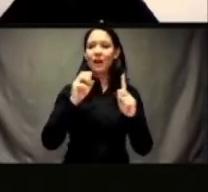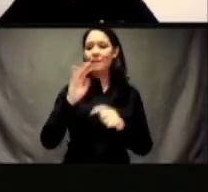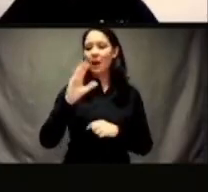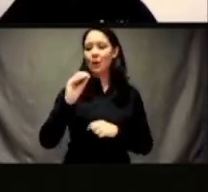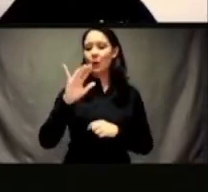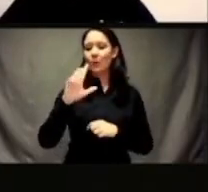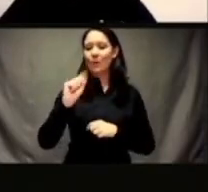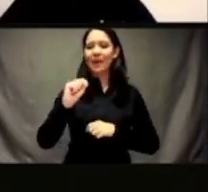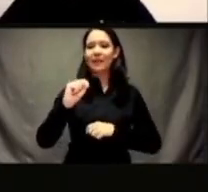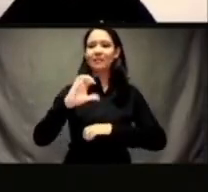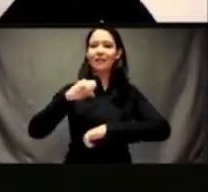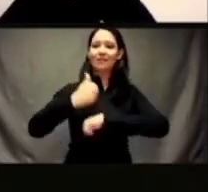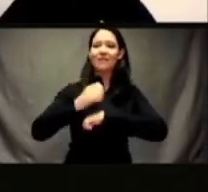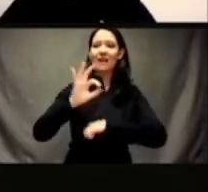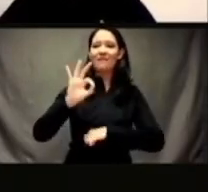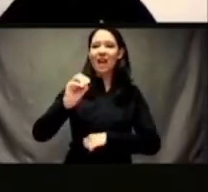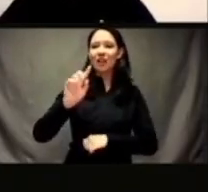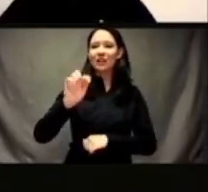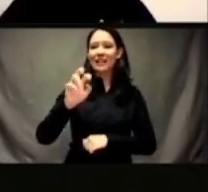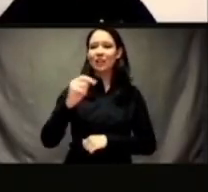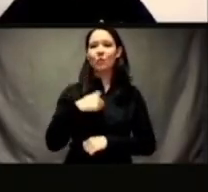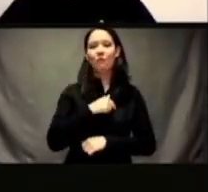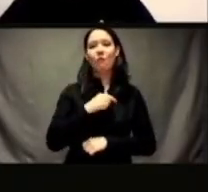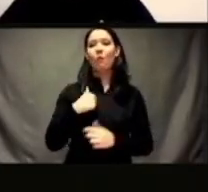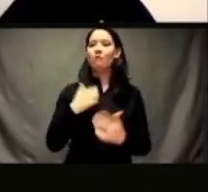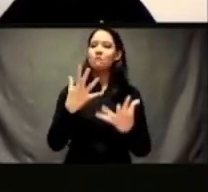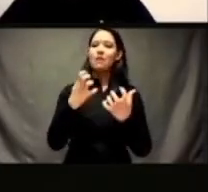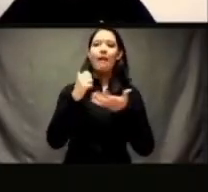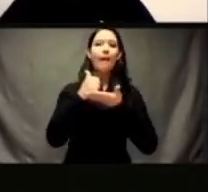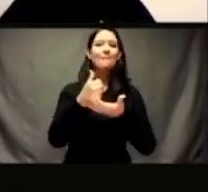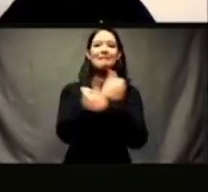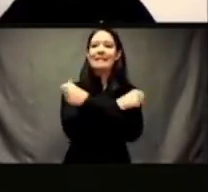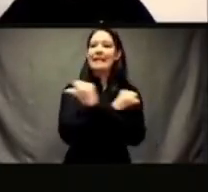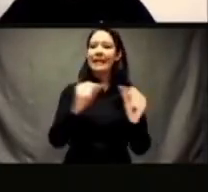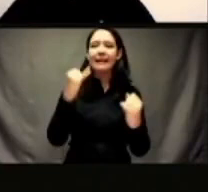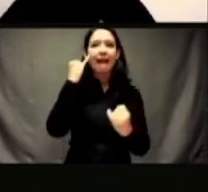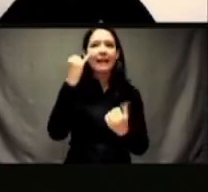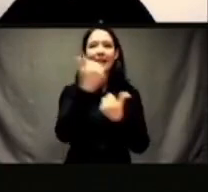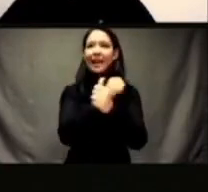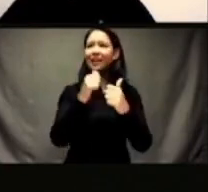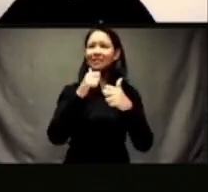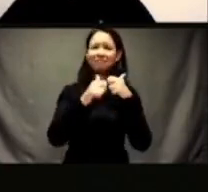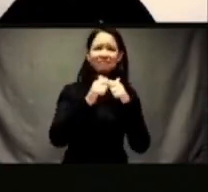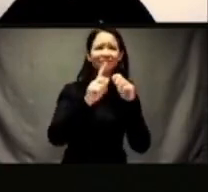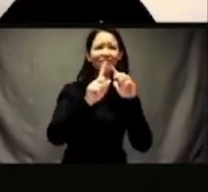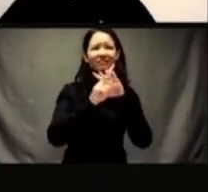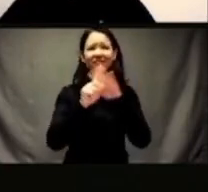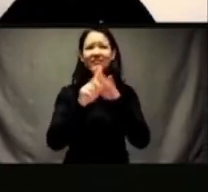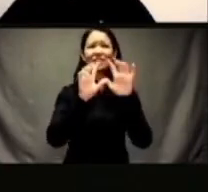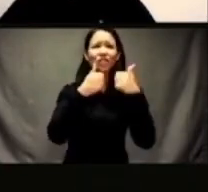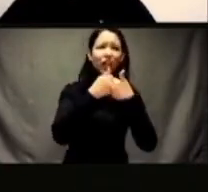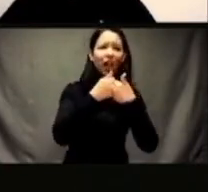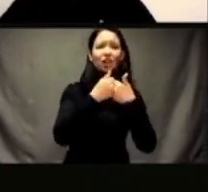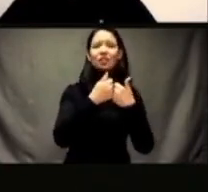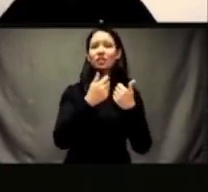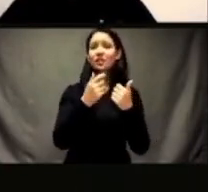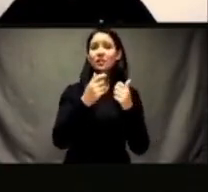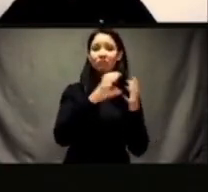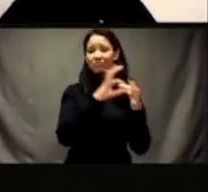Foundation, and we would love to help in any ideas, any trouble you have using microbit with Scratch,